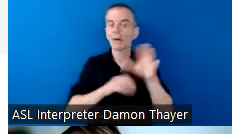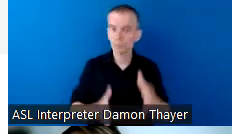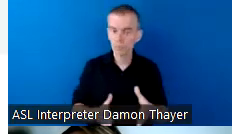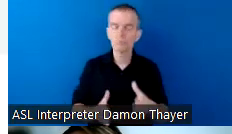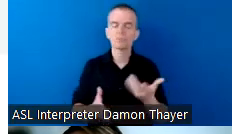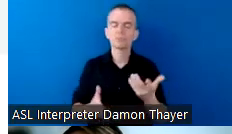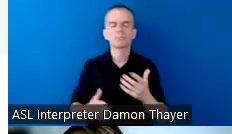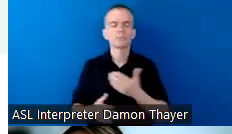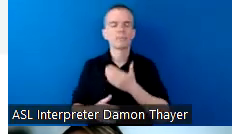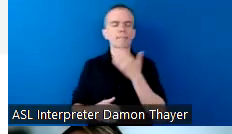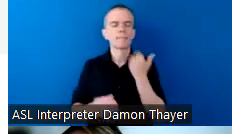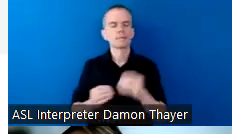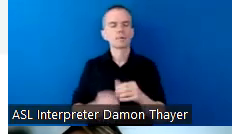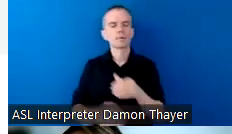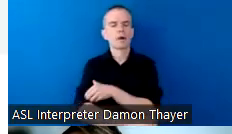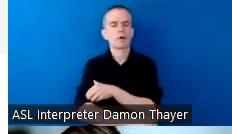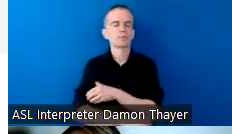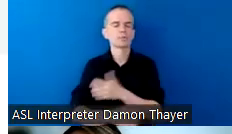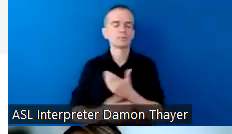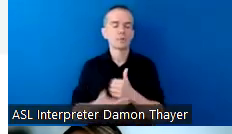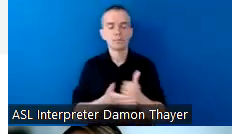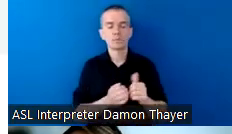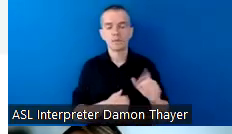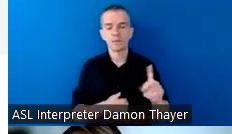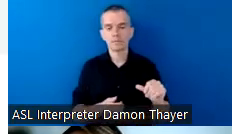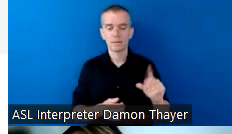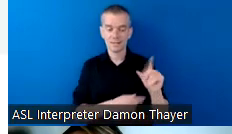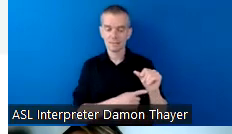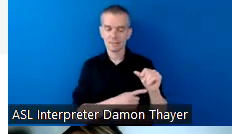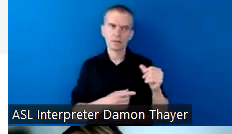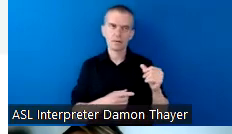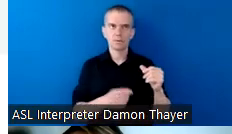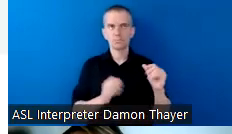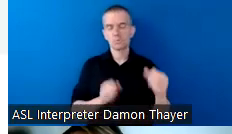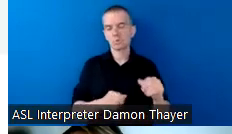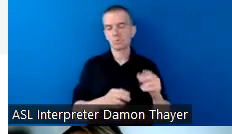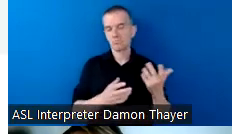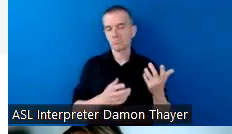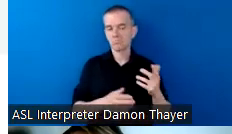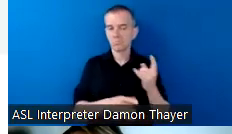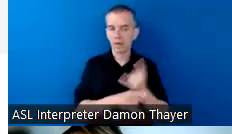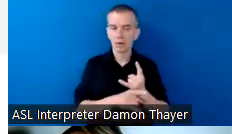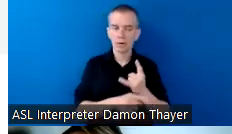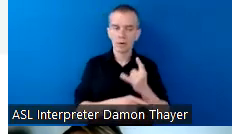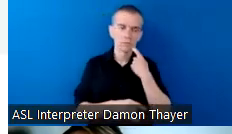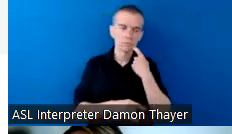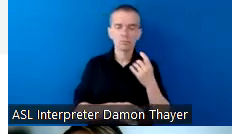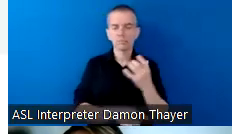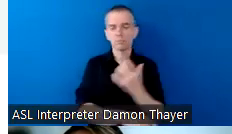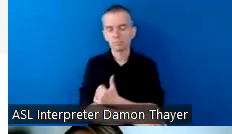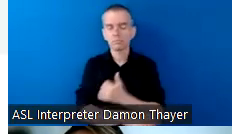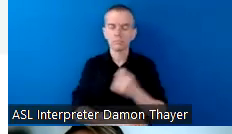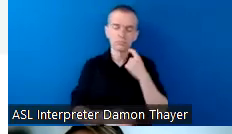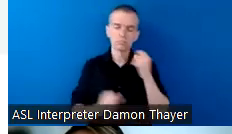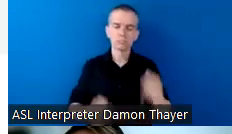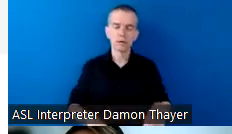serving their needs around the disability, which could be alcoholism, substance abuse disorder. And I do see a request for